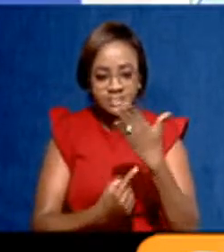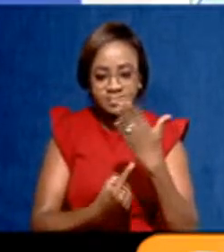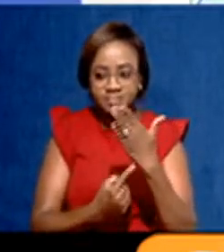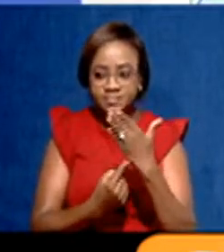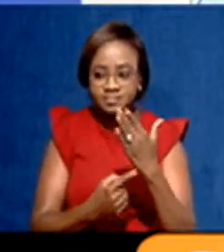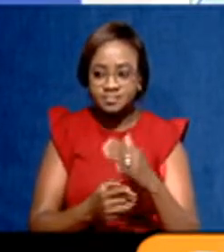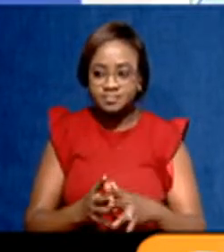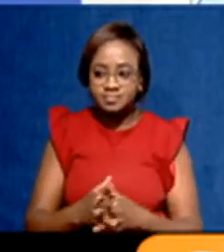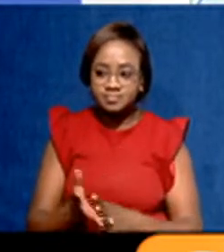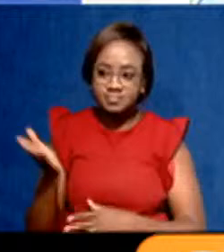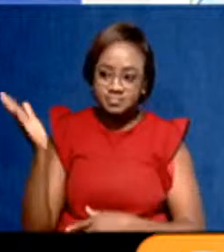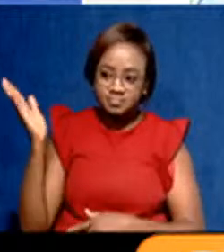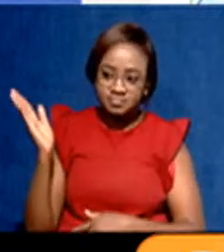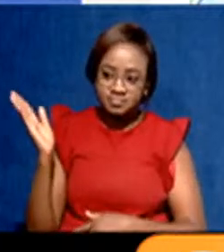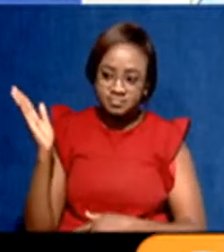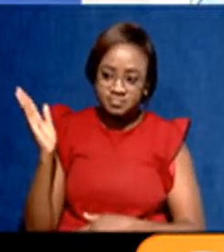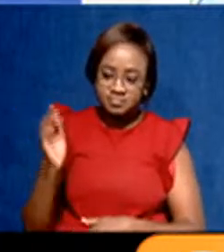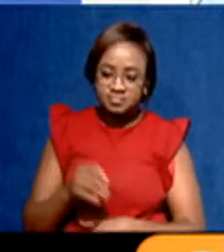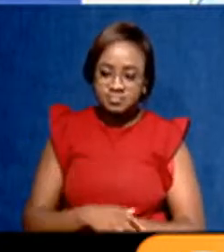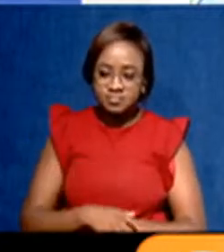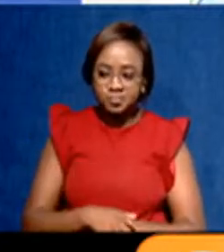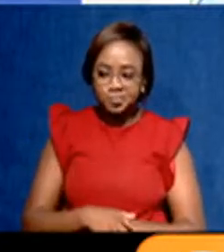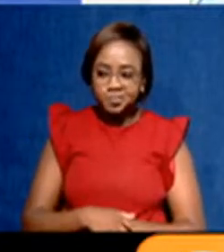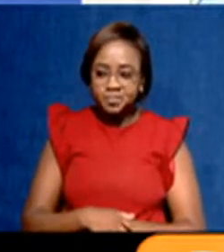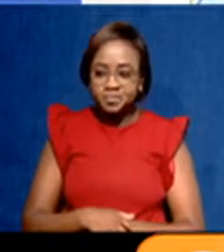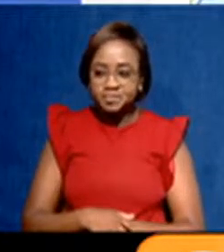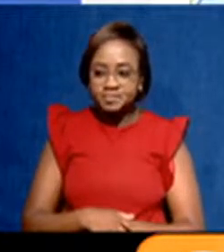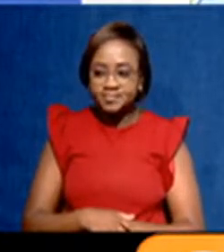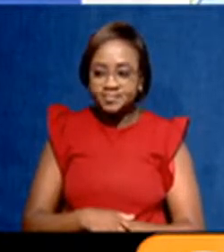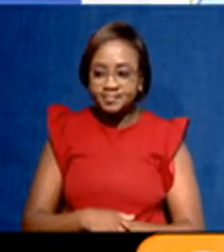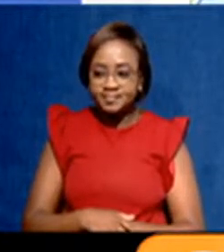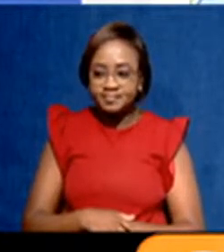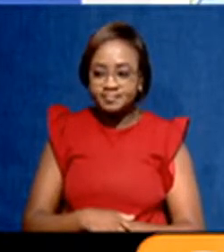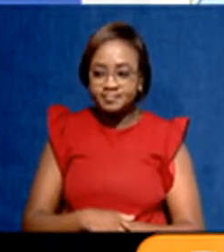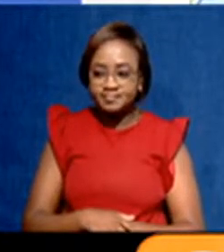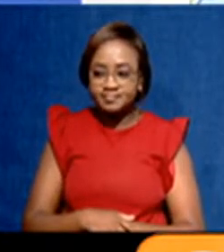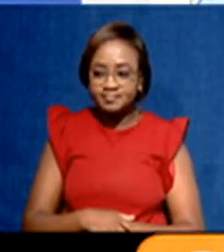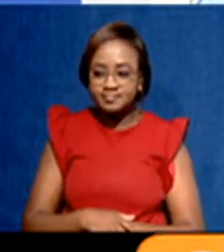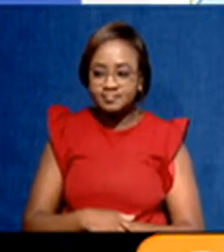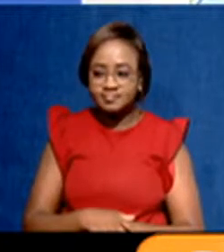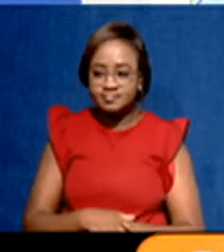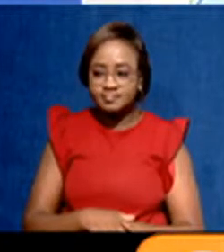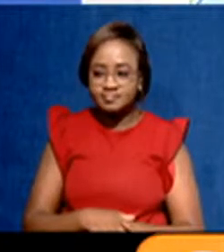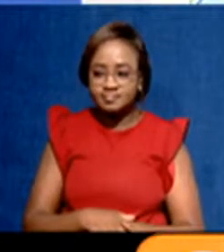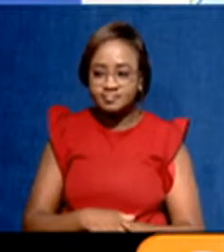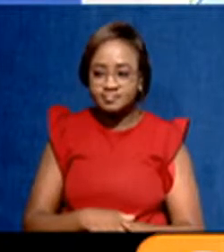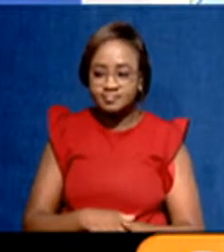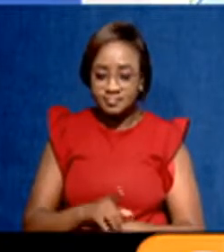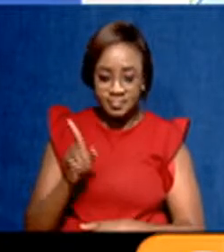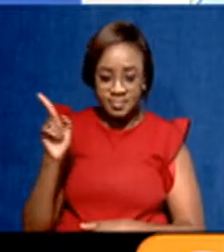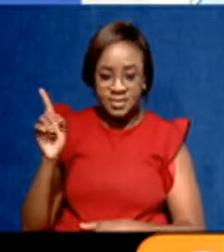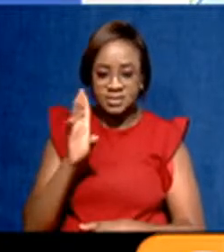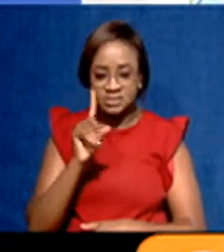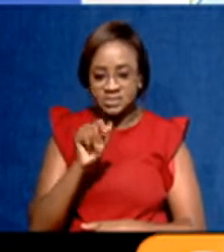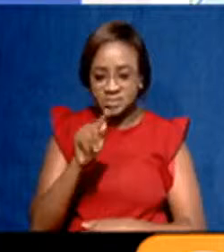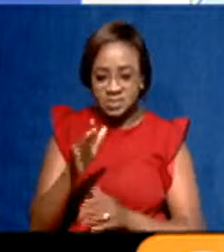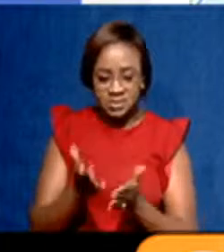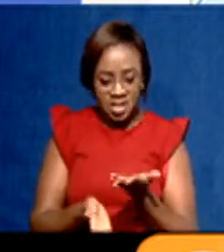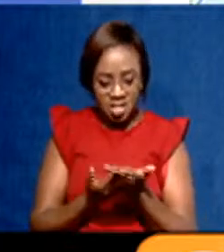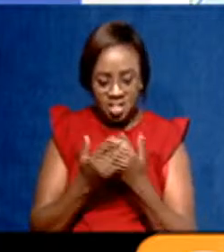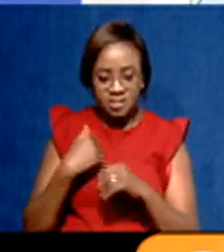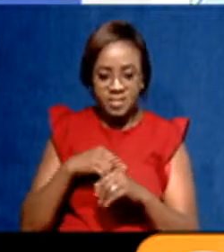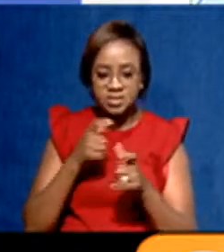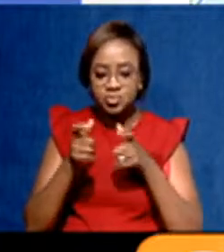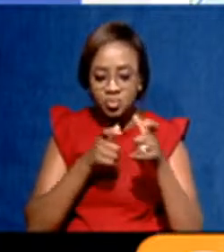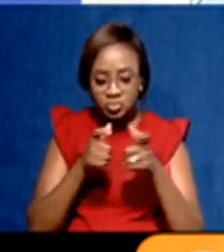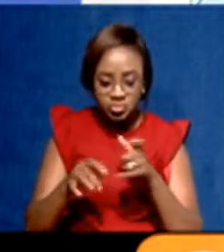showing them actually. It is, yes. We're showing them right now. Yes, because for me, that has even boosted revenue.